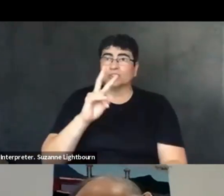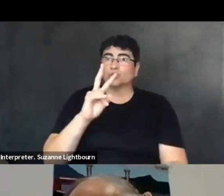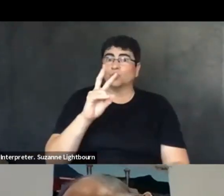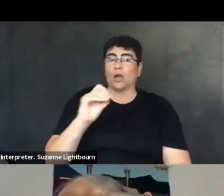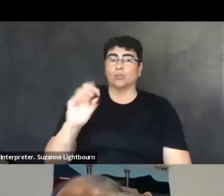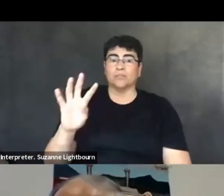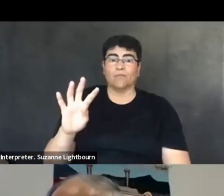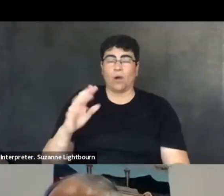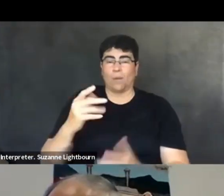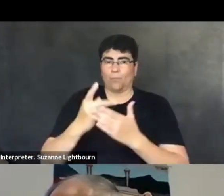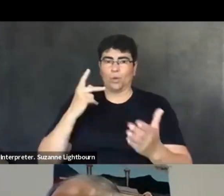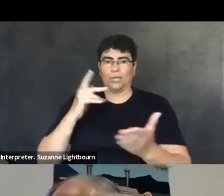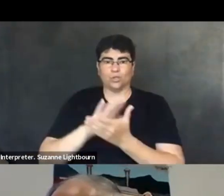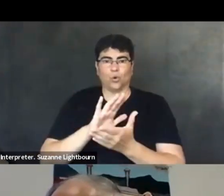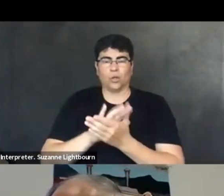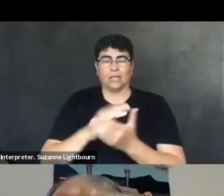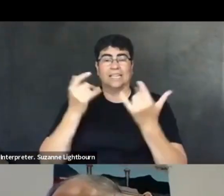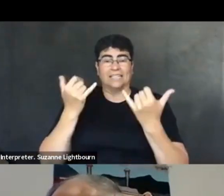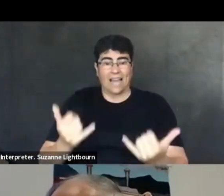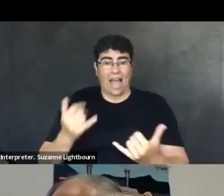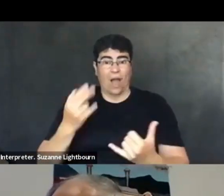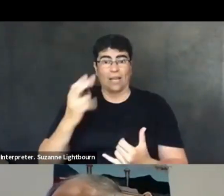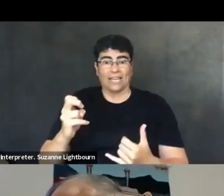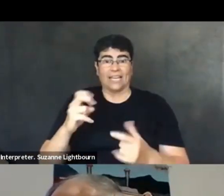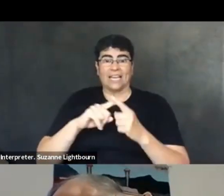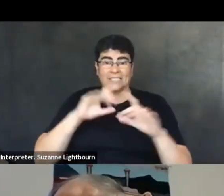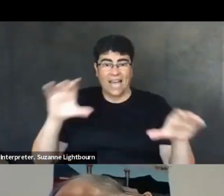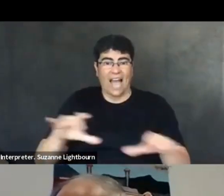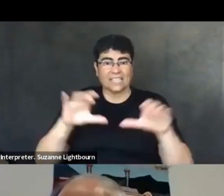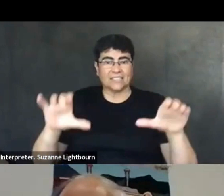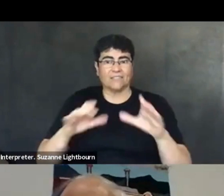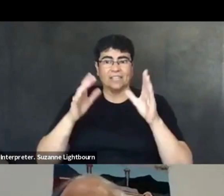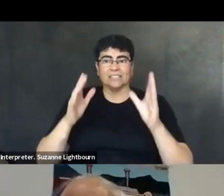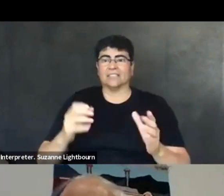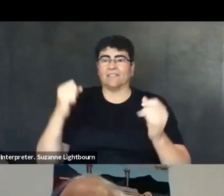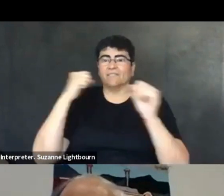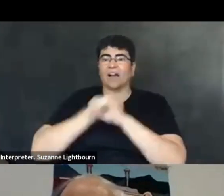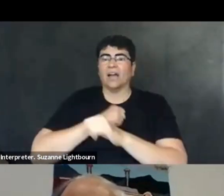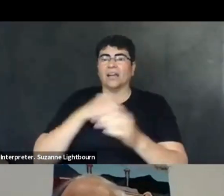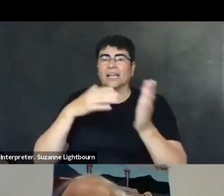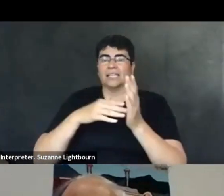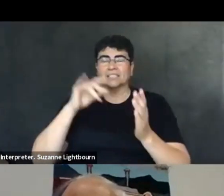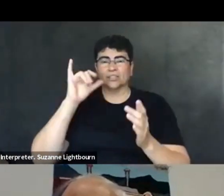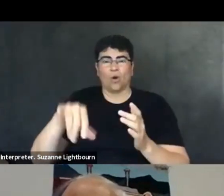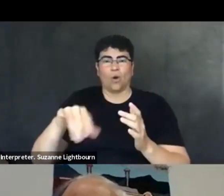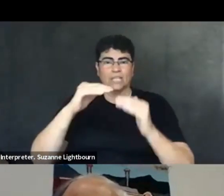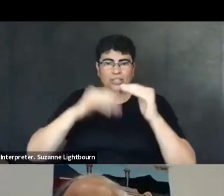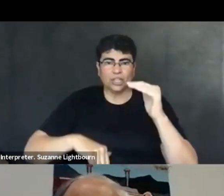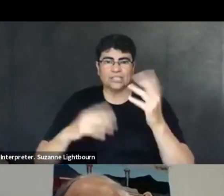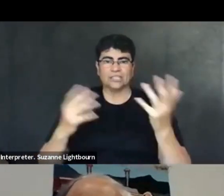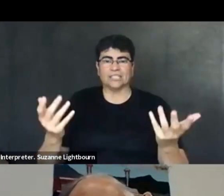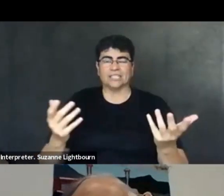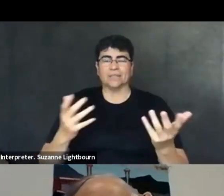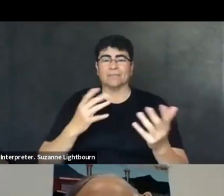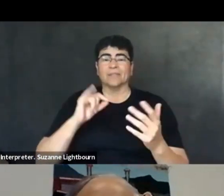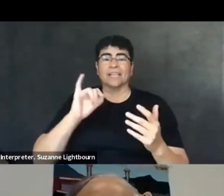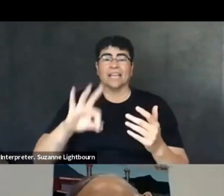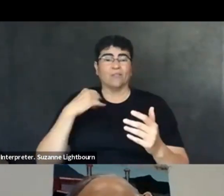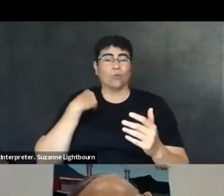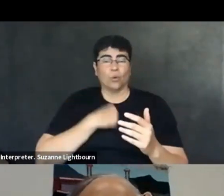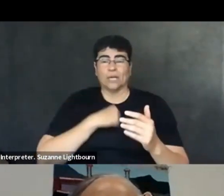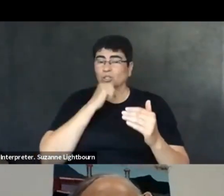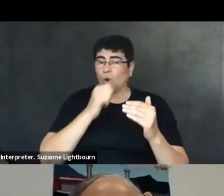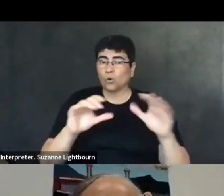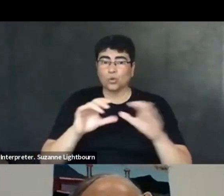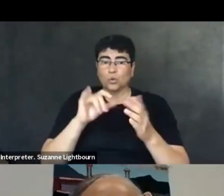2004, and he is now an activist fighting against these injustices. And if we don't do